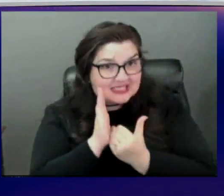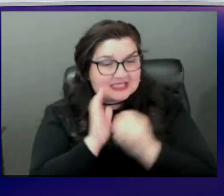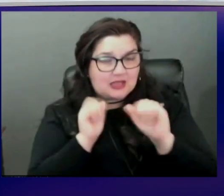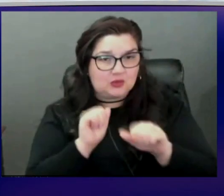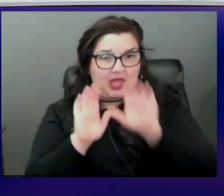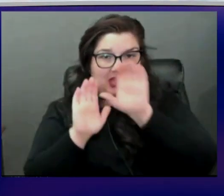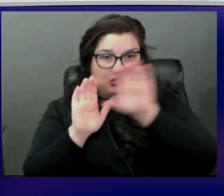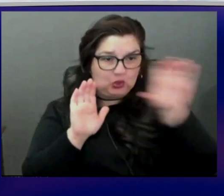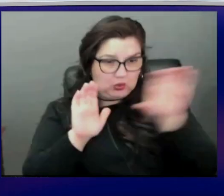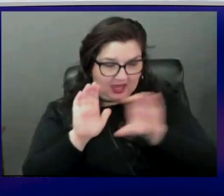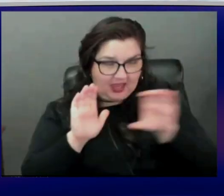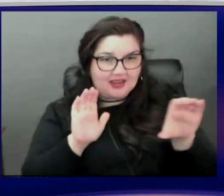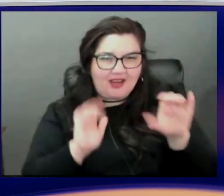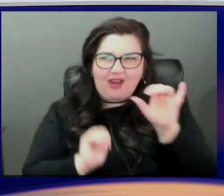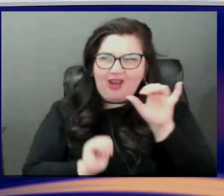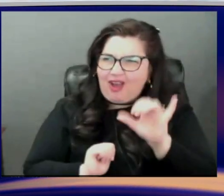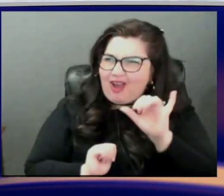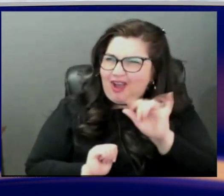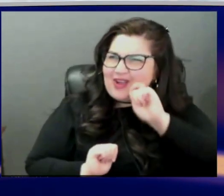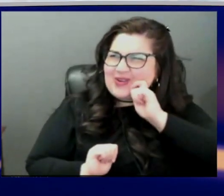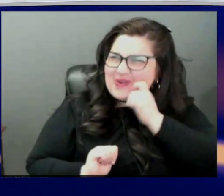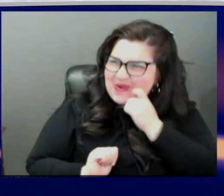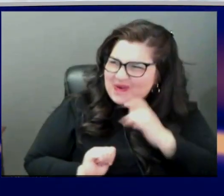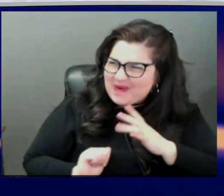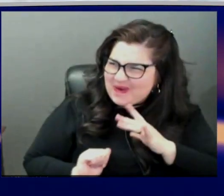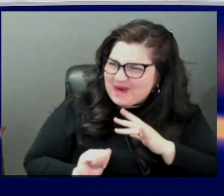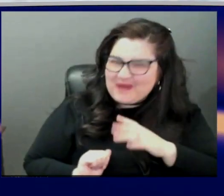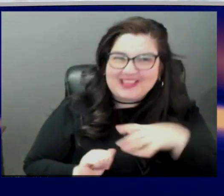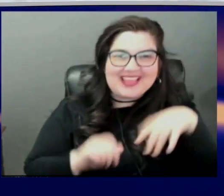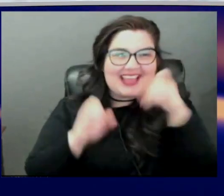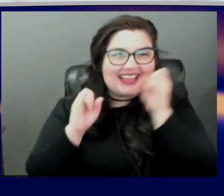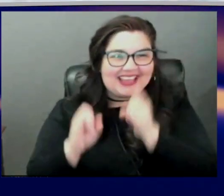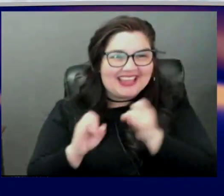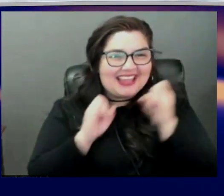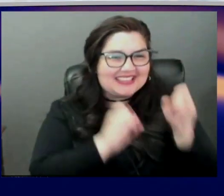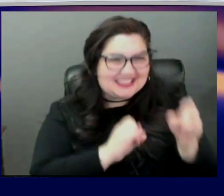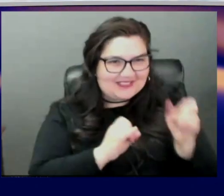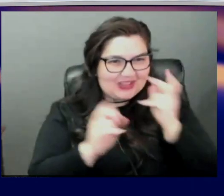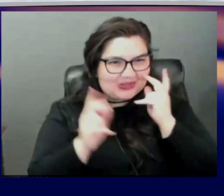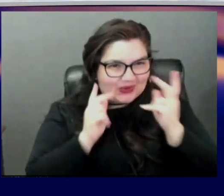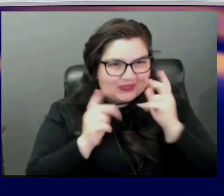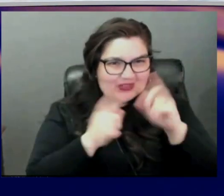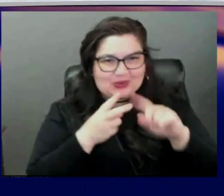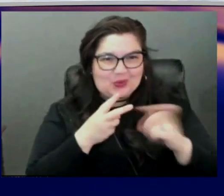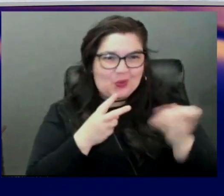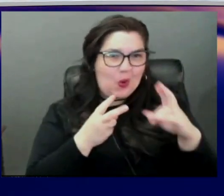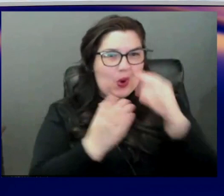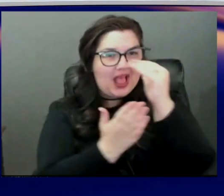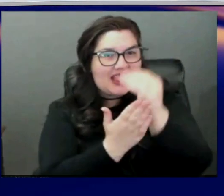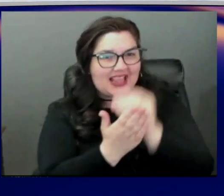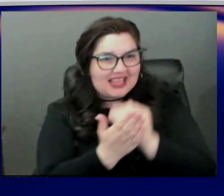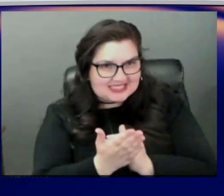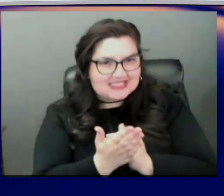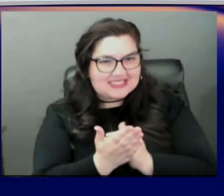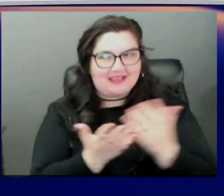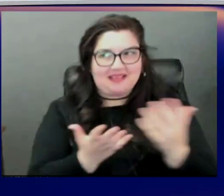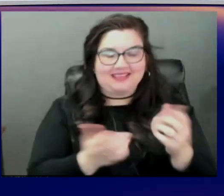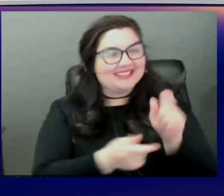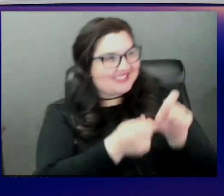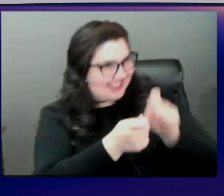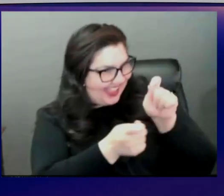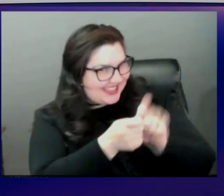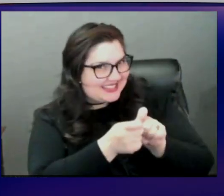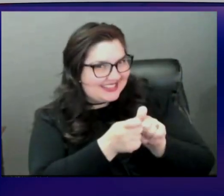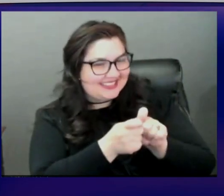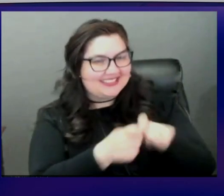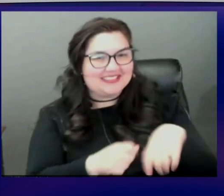And then oh, cool. if we So like do the individual view, and then like let's see like a whole list of these. Yep, exactly. And so it has components. and